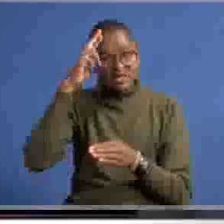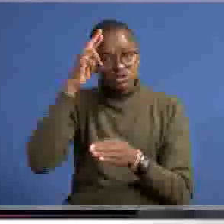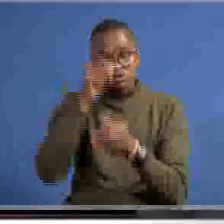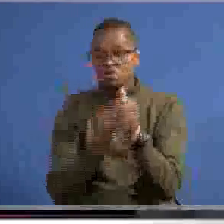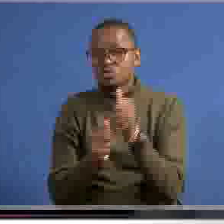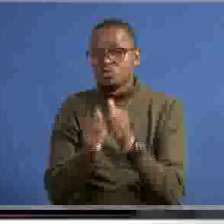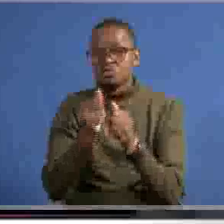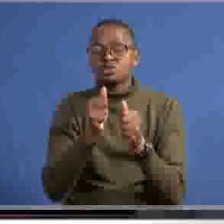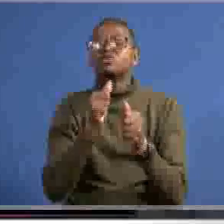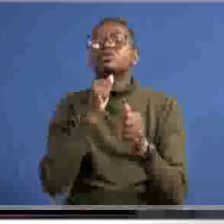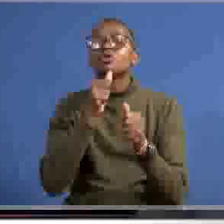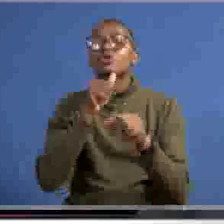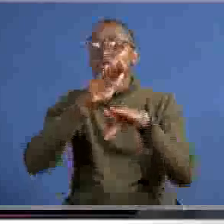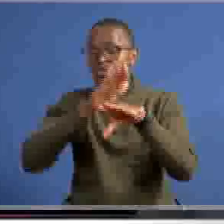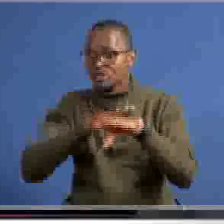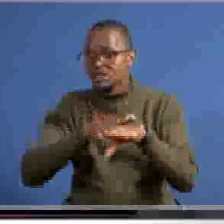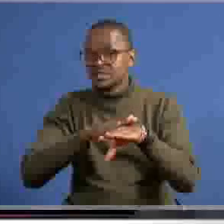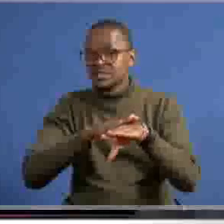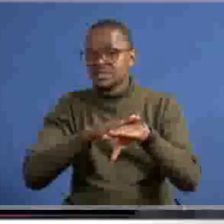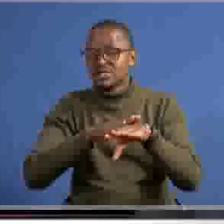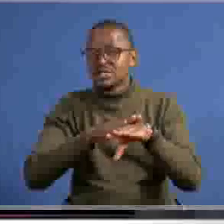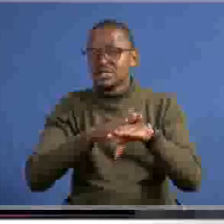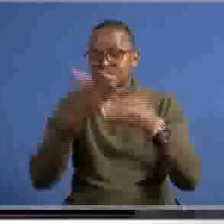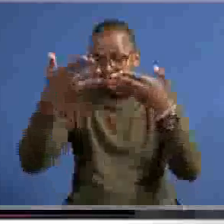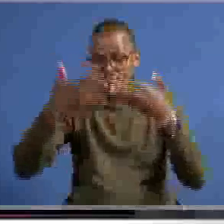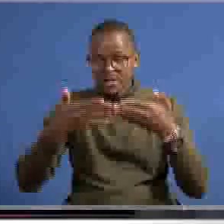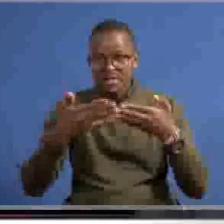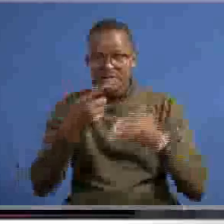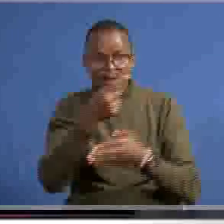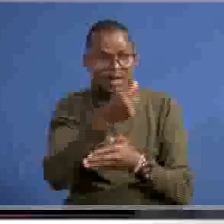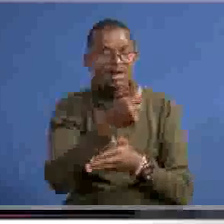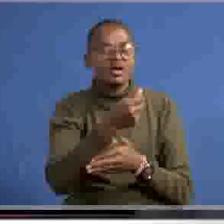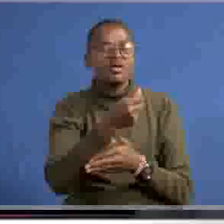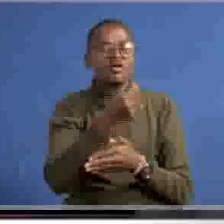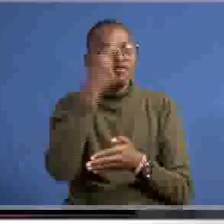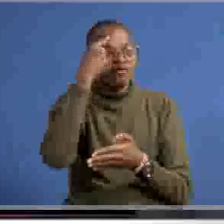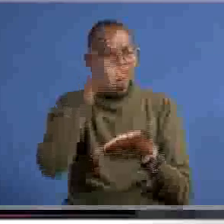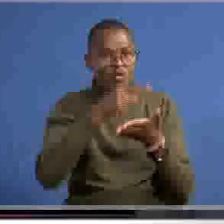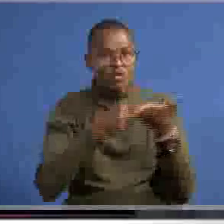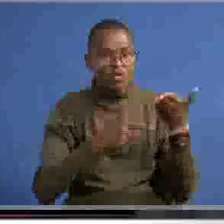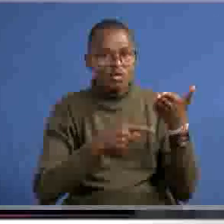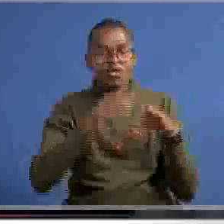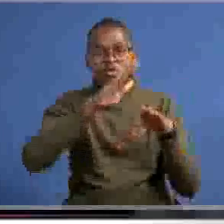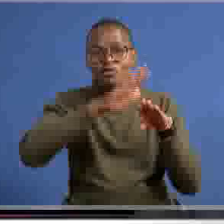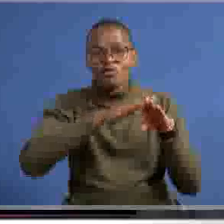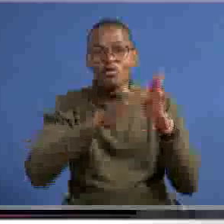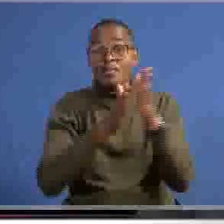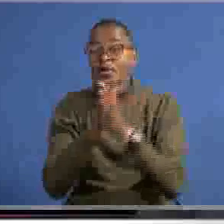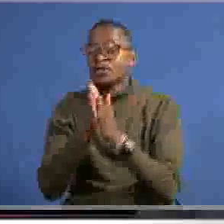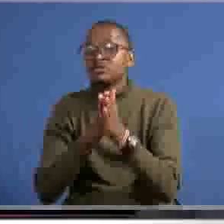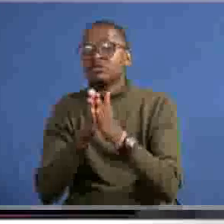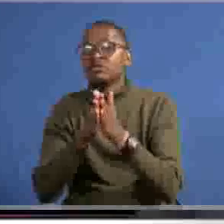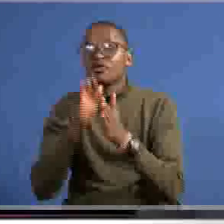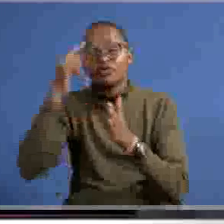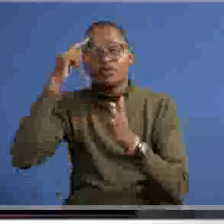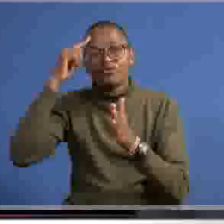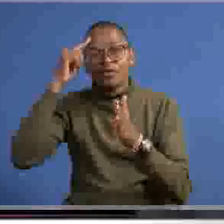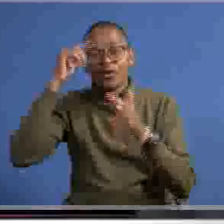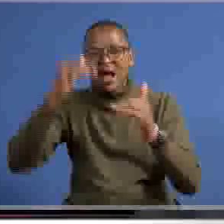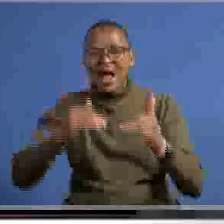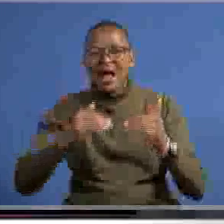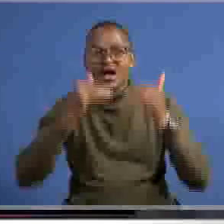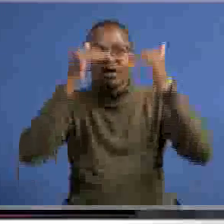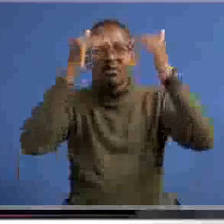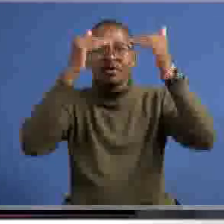is not in order they should bring the money for what we call good motive probably lifting